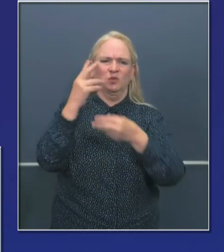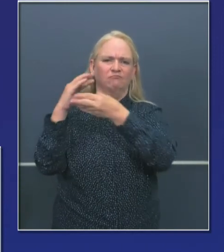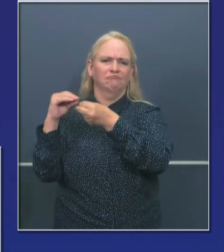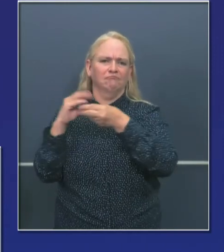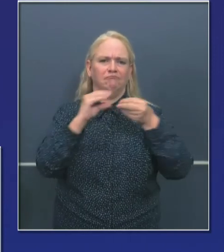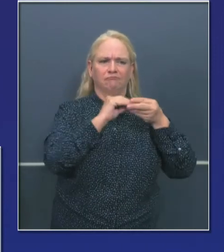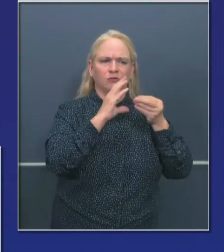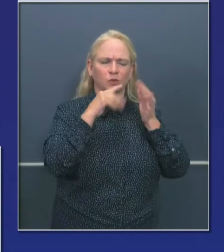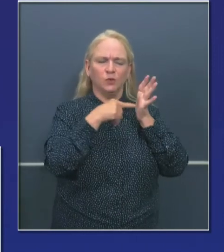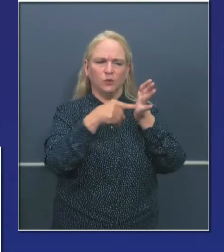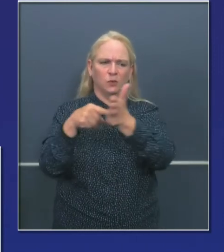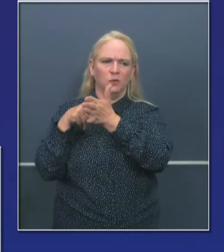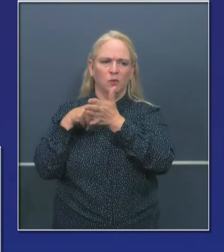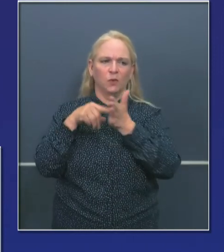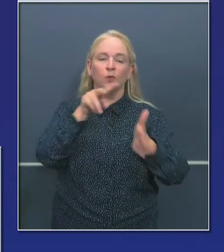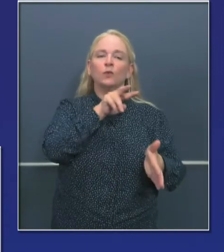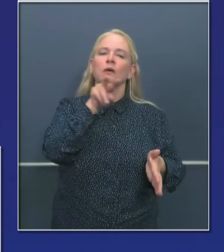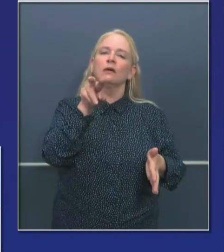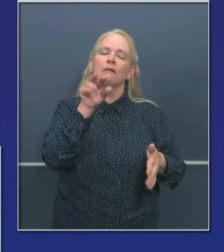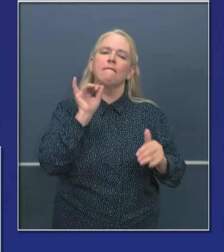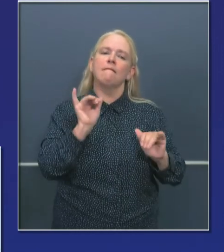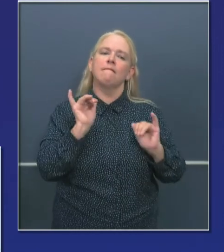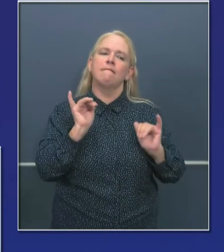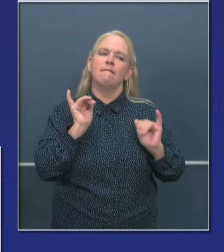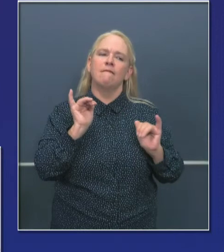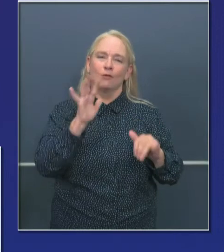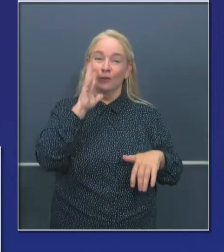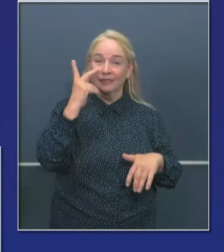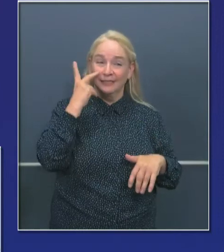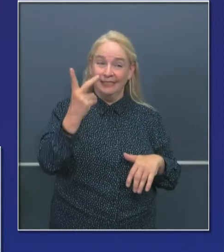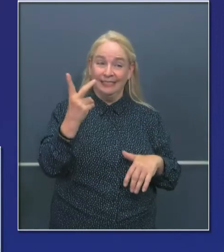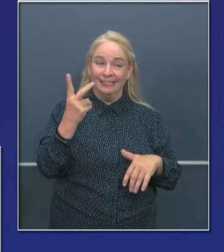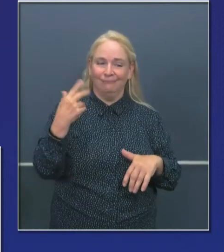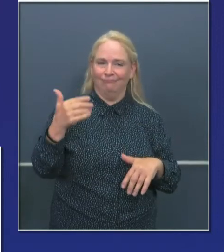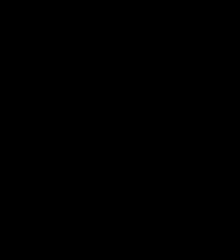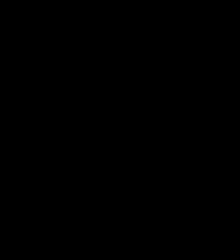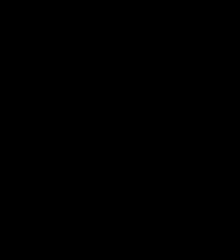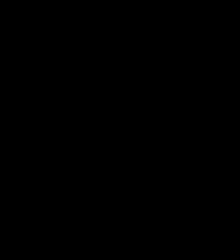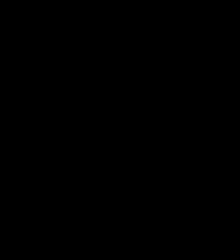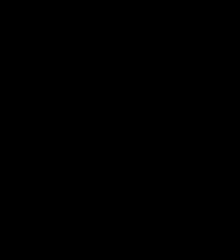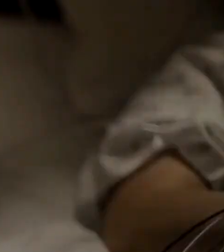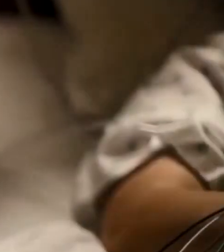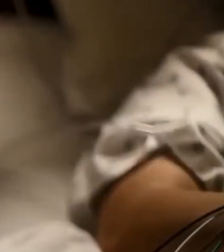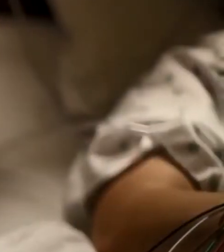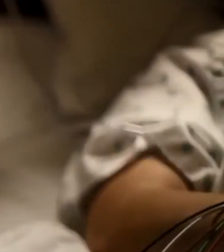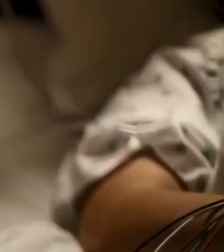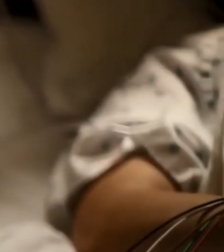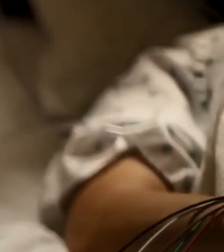of what you're going to start seeing on your TV screen.